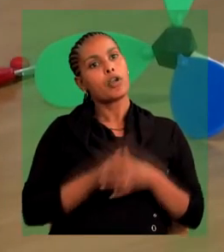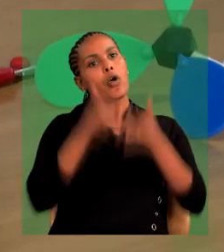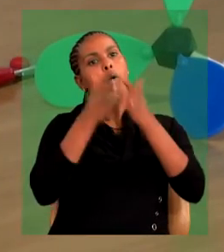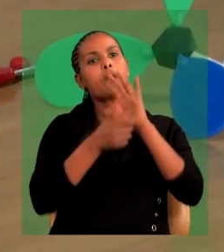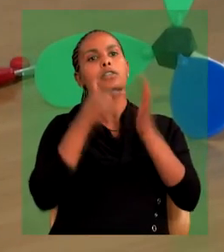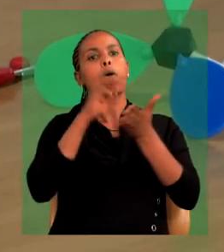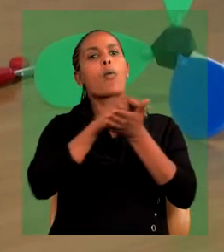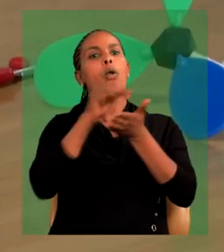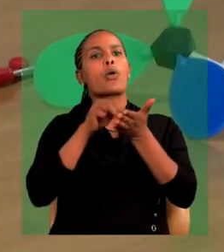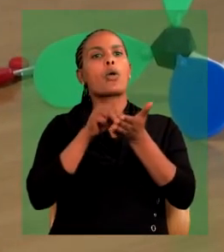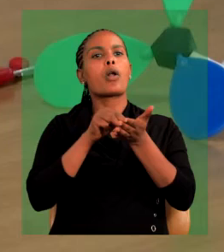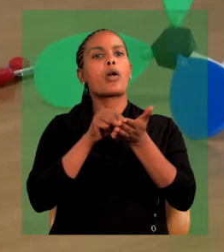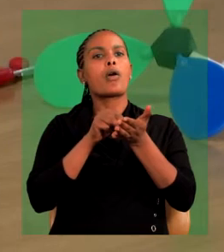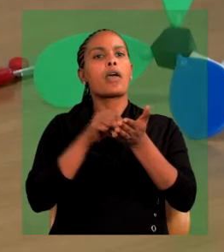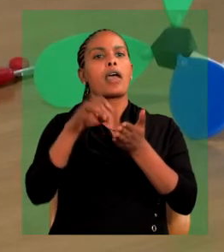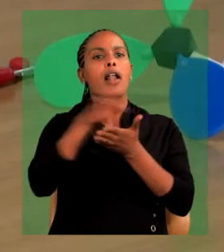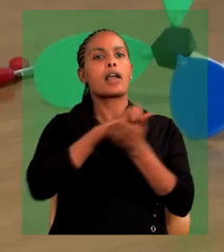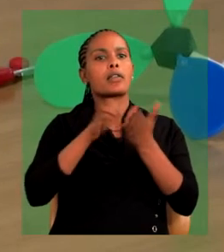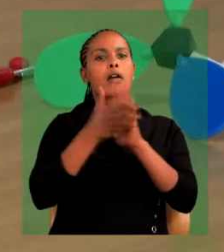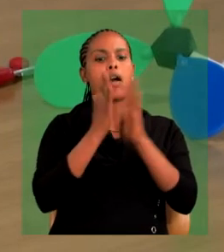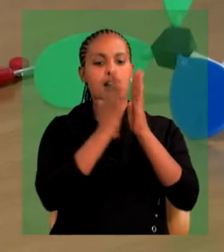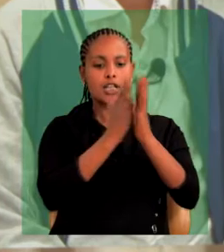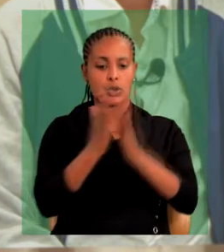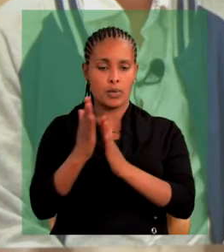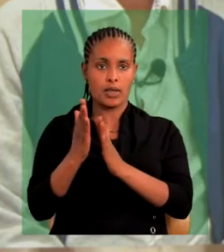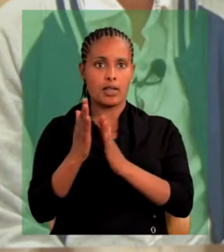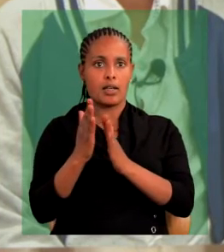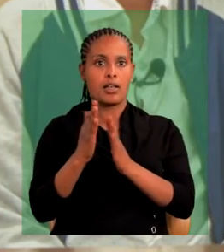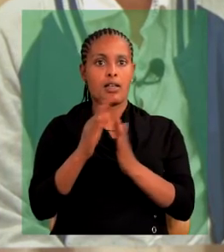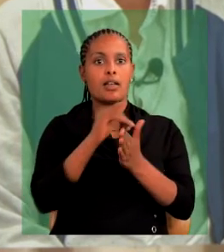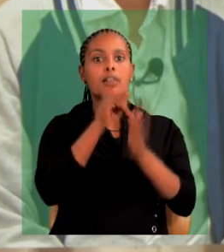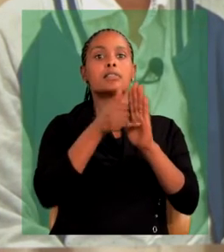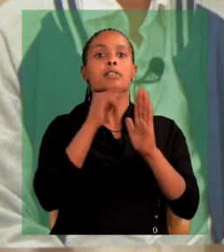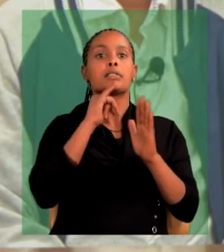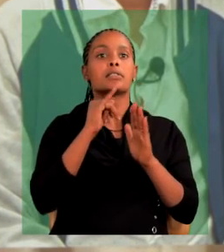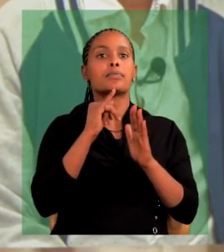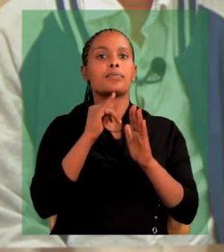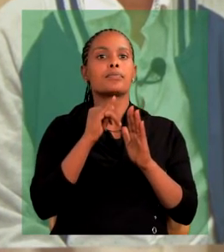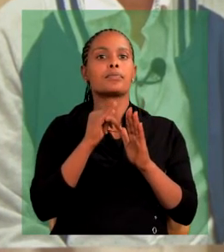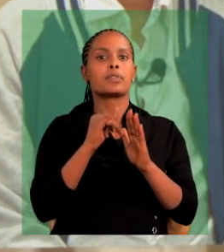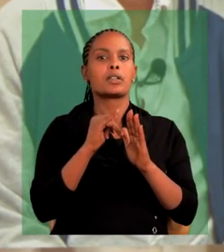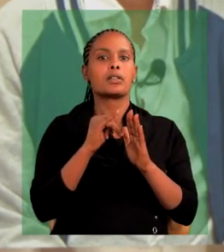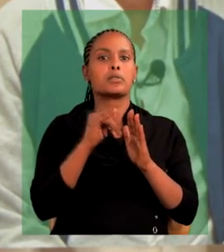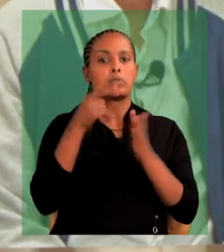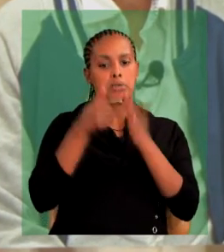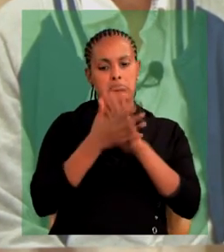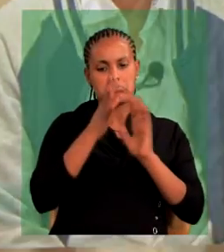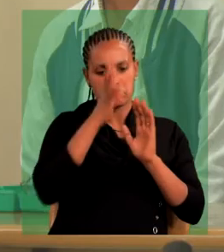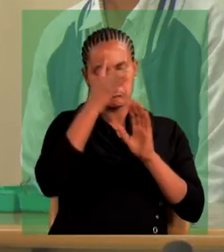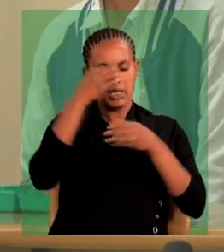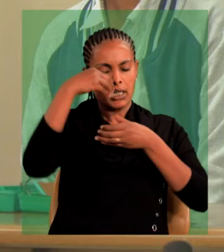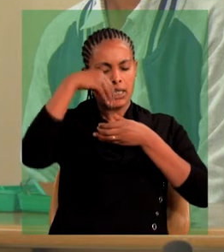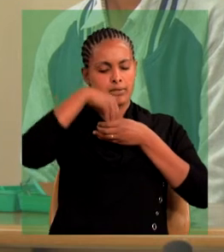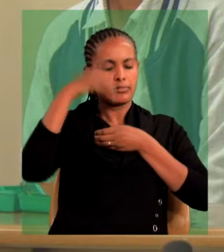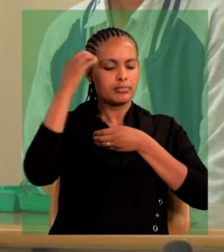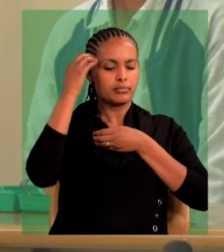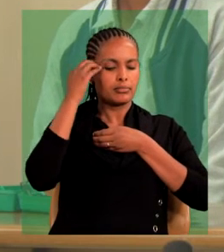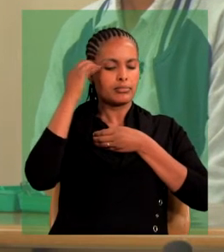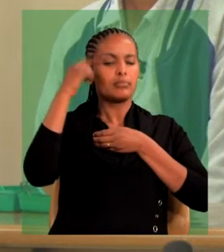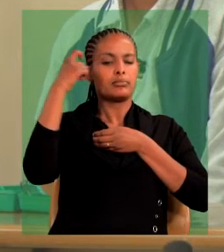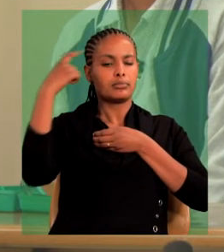What is the molecular, the electronic arrangement? It is, create this inside your brain.